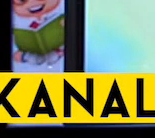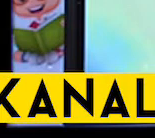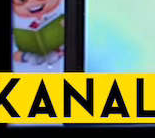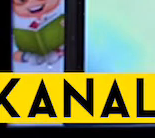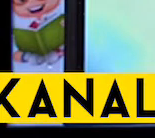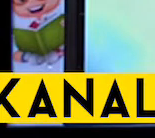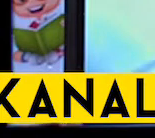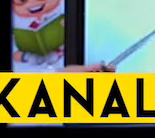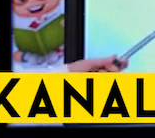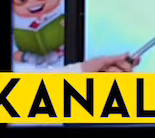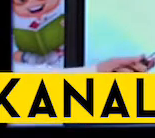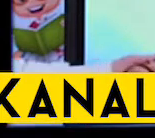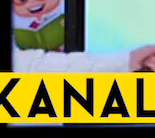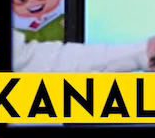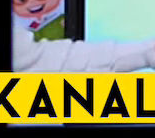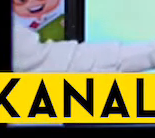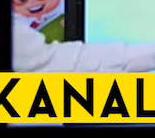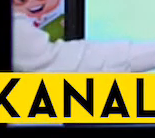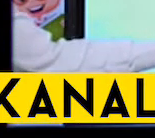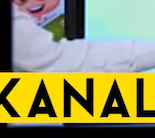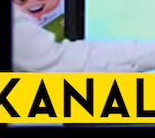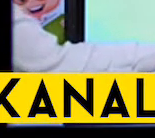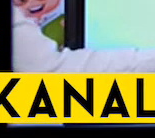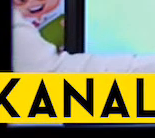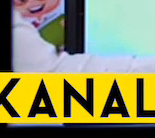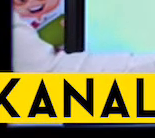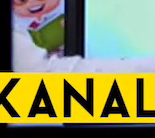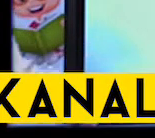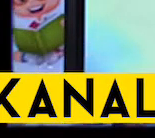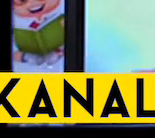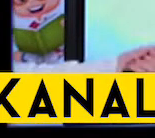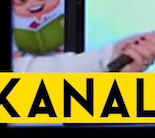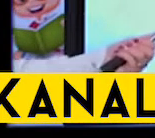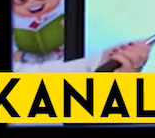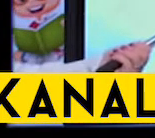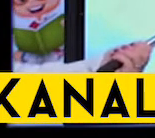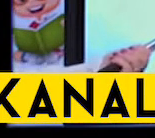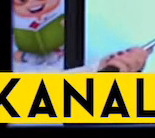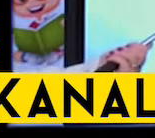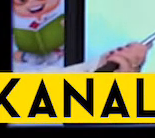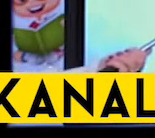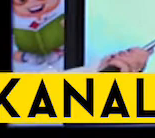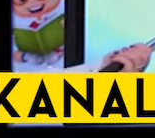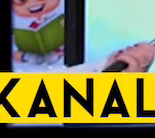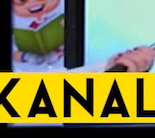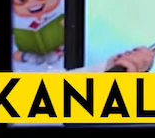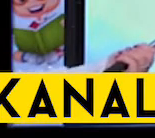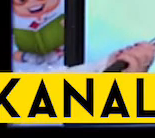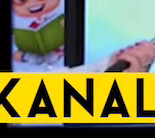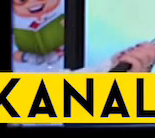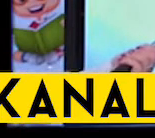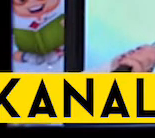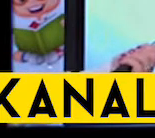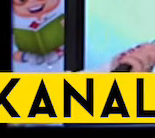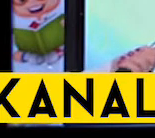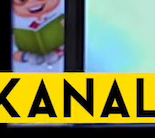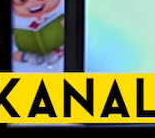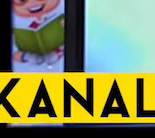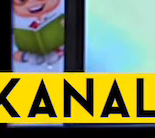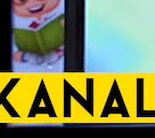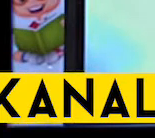have the example, he often argues with his siblings. And here we have the adverb of frequency,